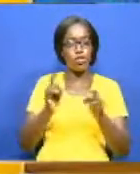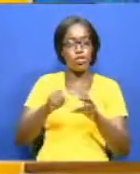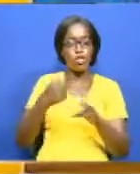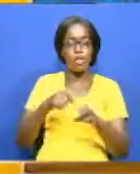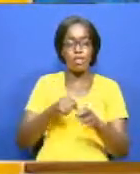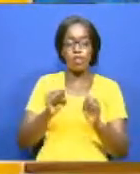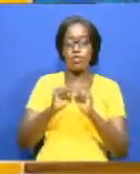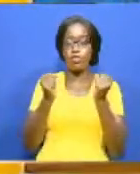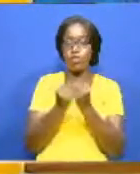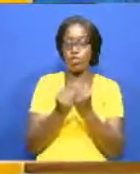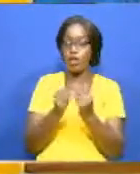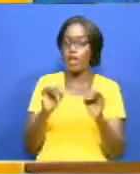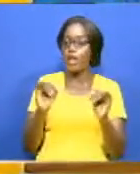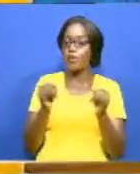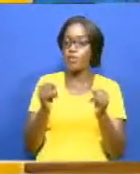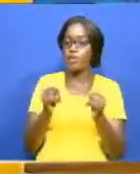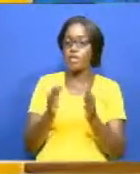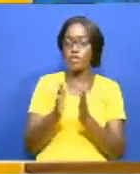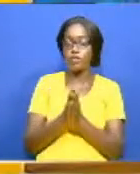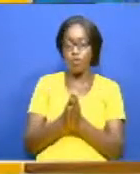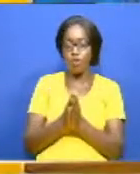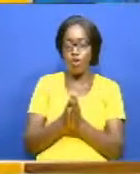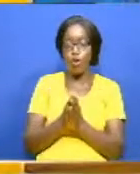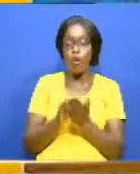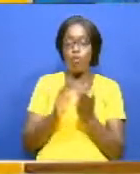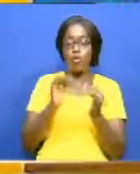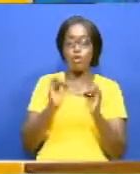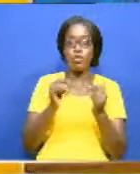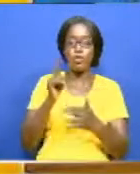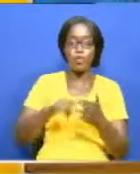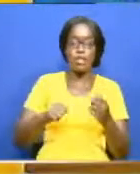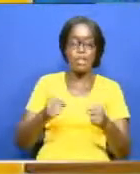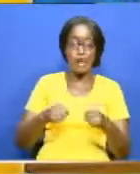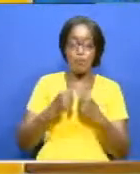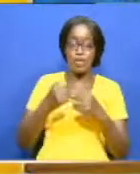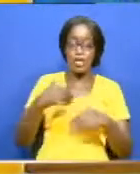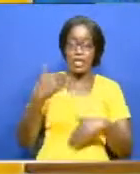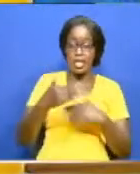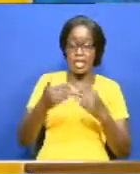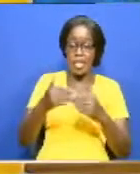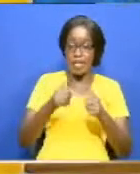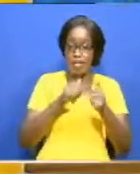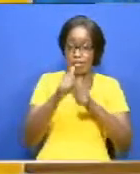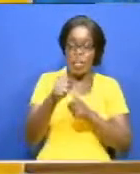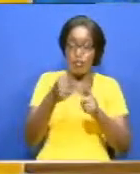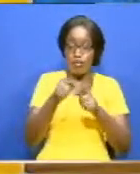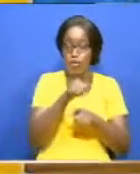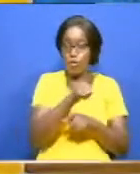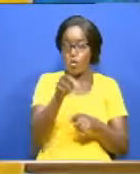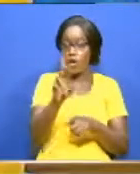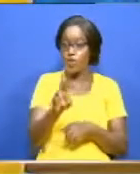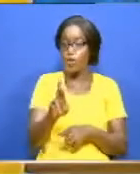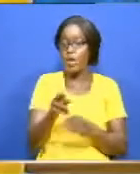KBC Channel 1 for regular updates on what is happening near you and far away from where you are. My